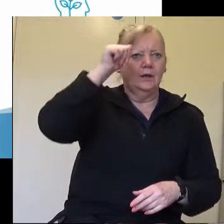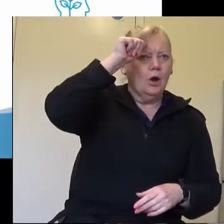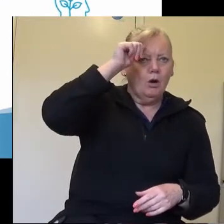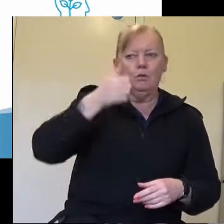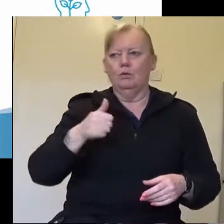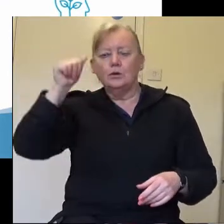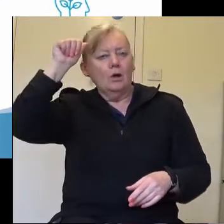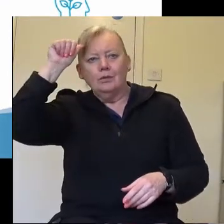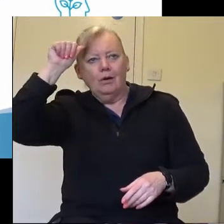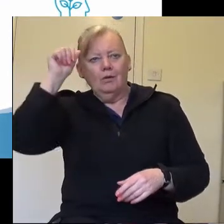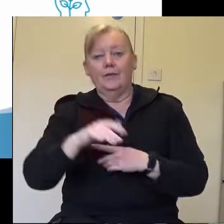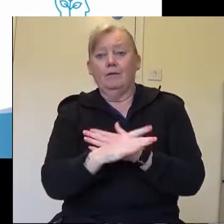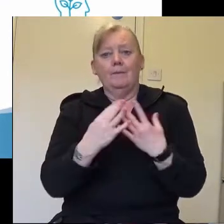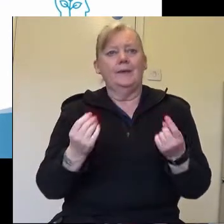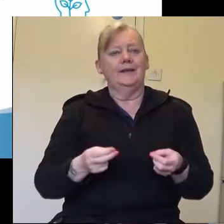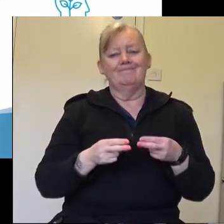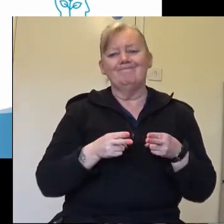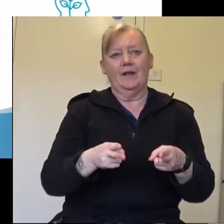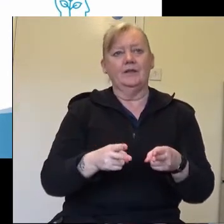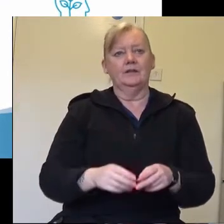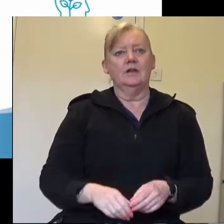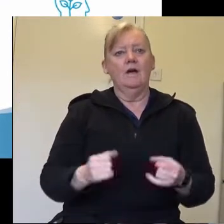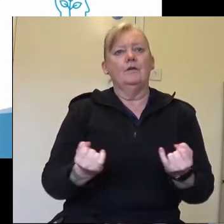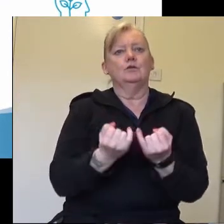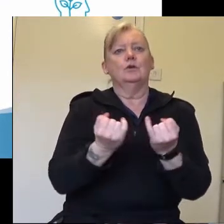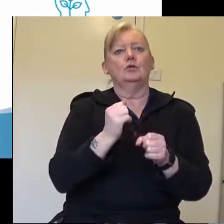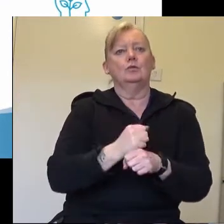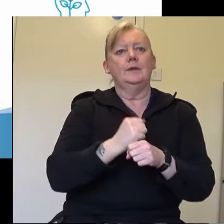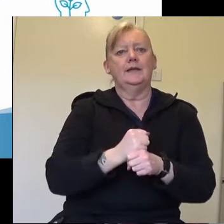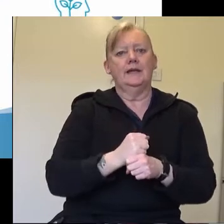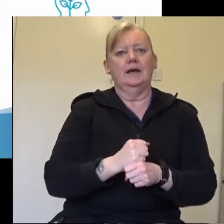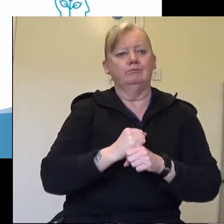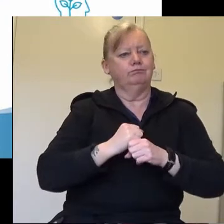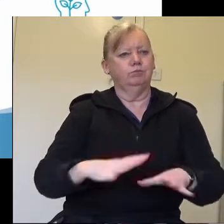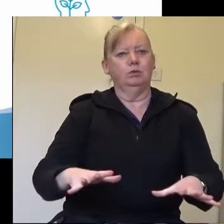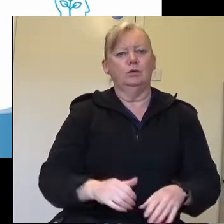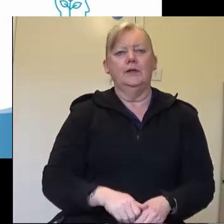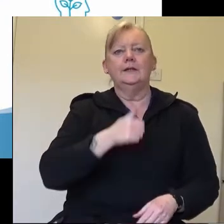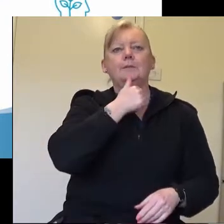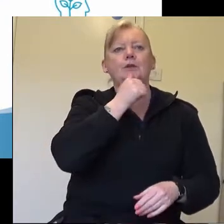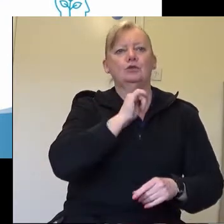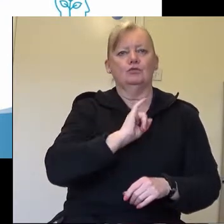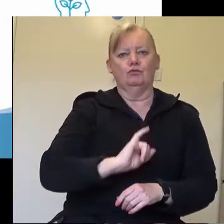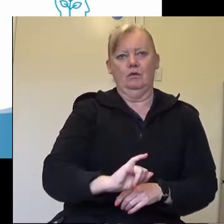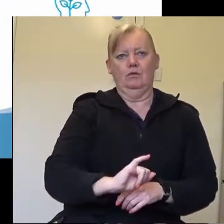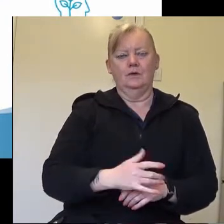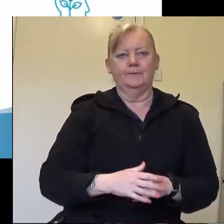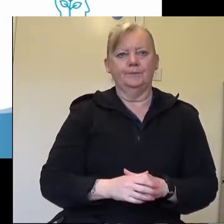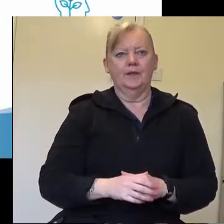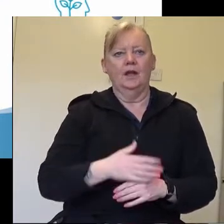they do know. There are many opportunities for social media to be misused, to groom and